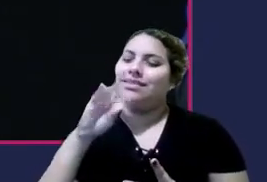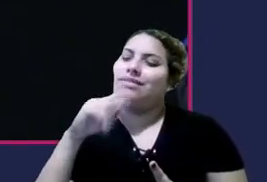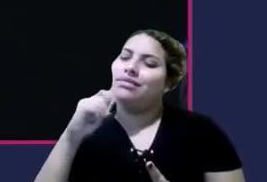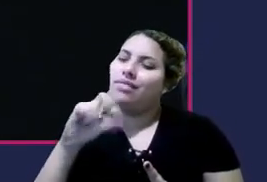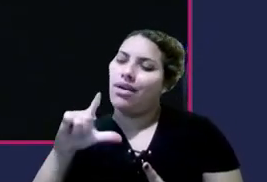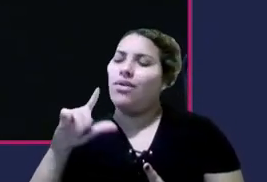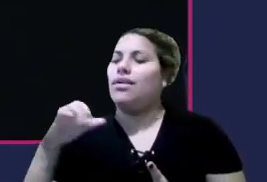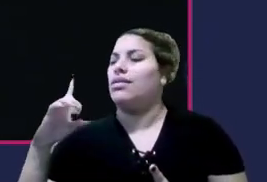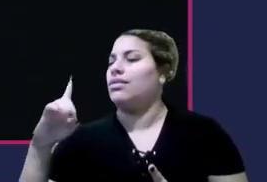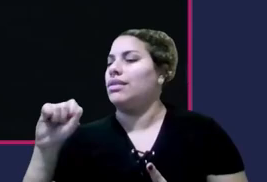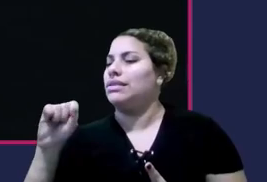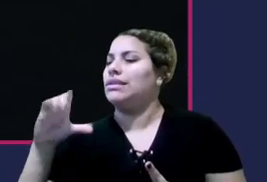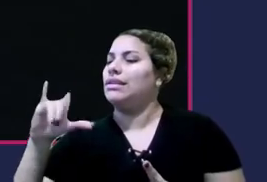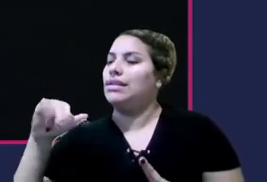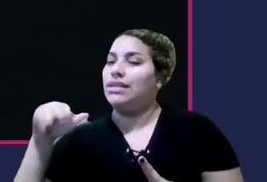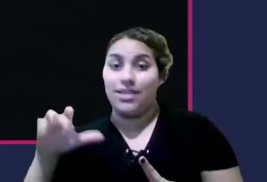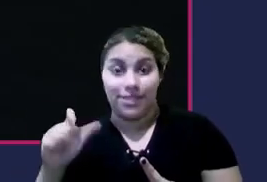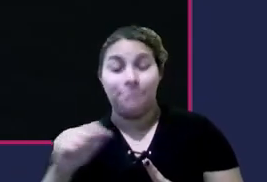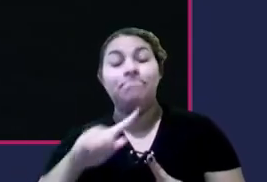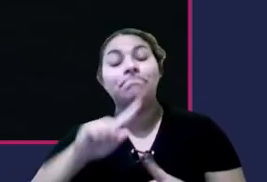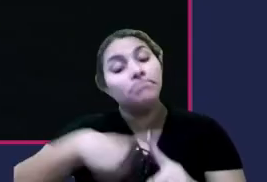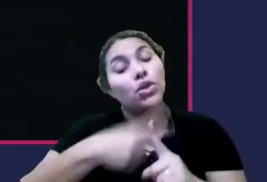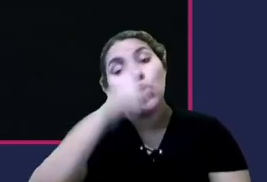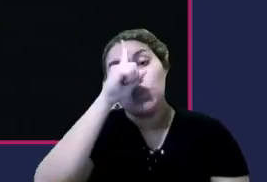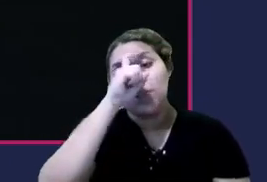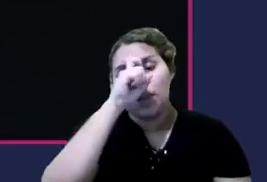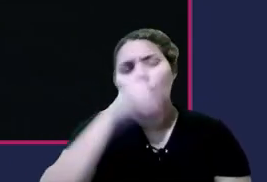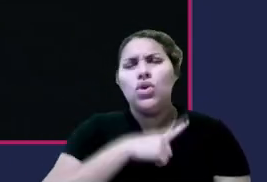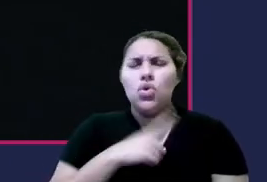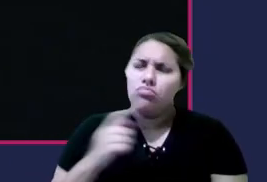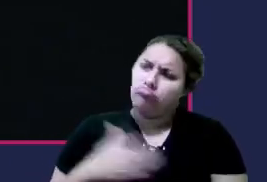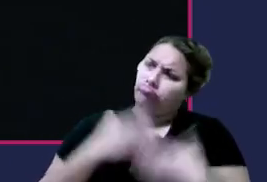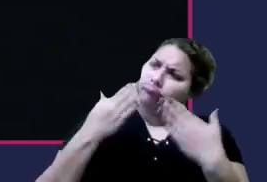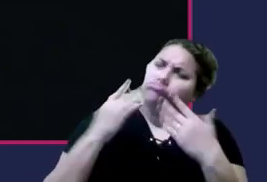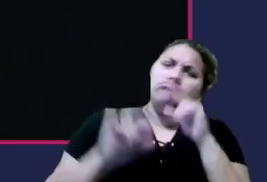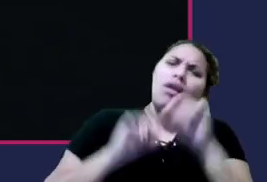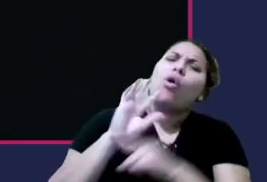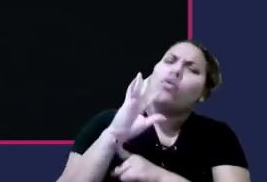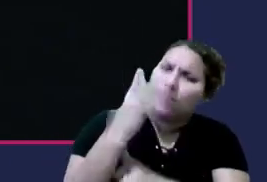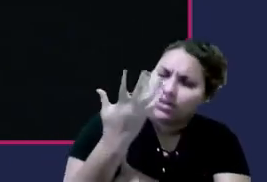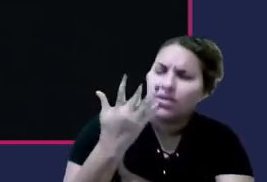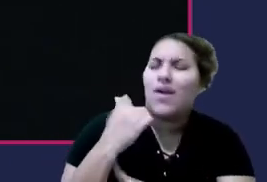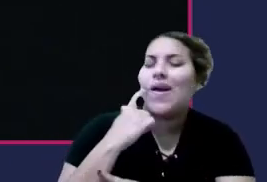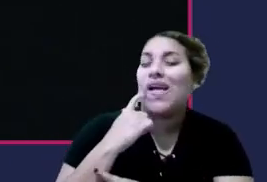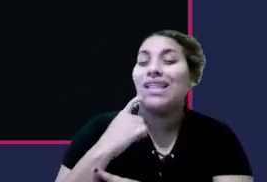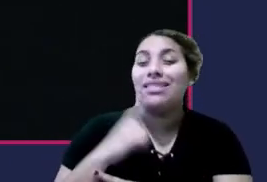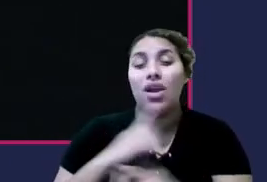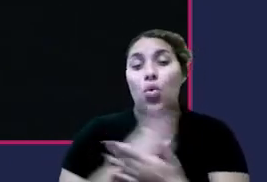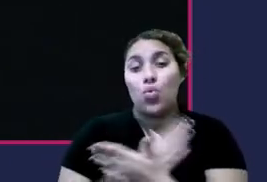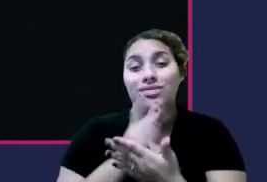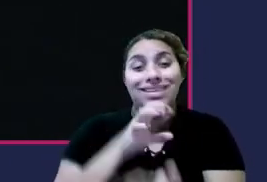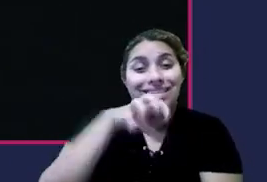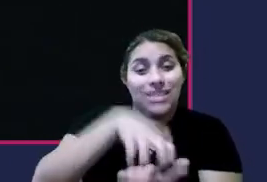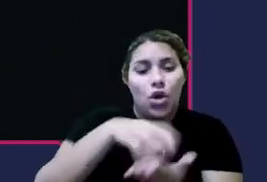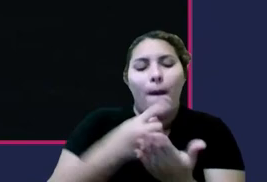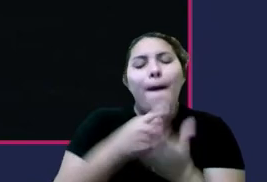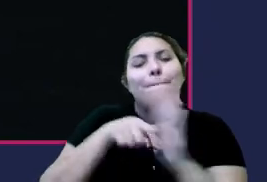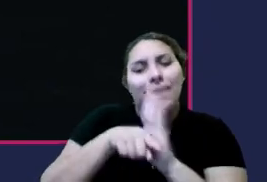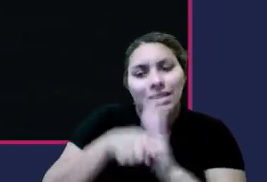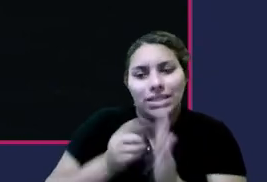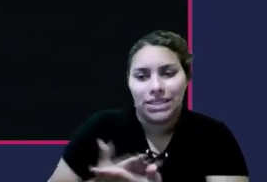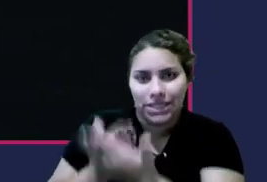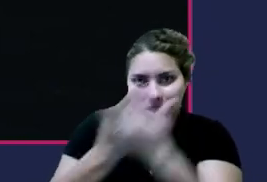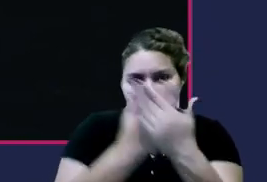hospital. I was surprised, and I was happily surprised to see that we have